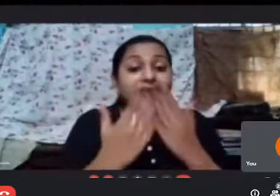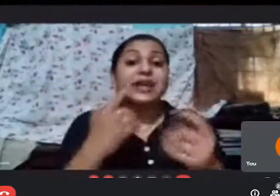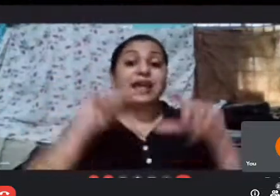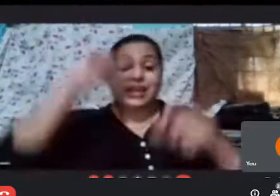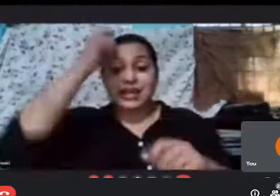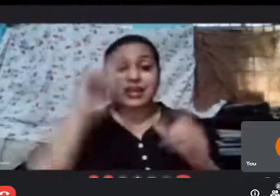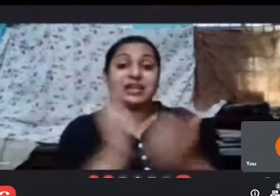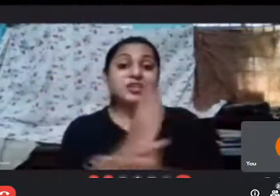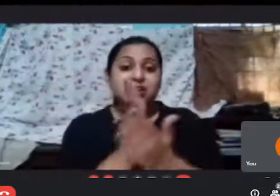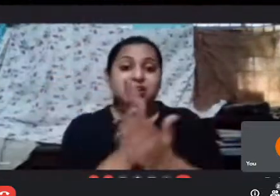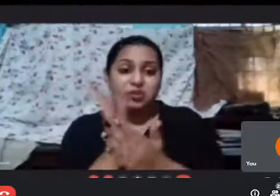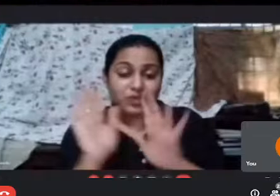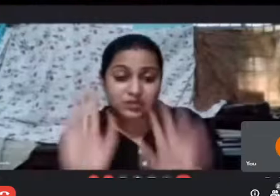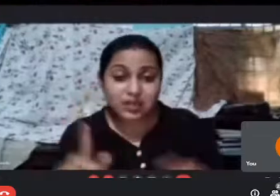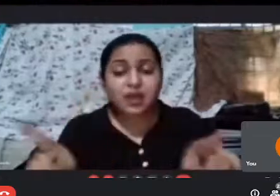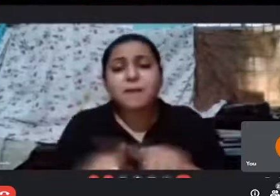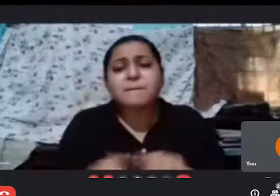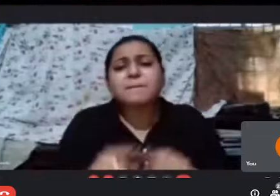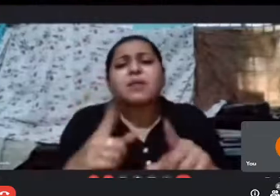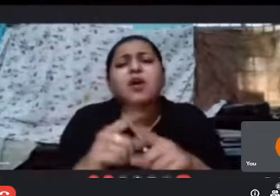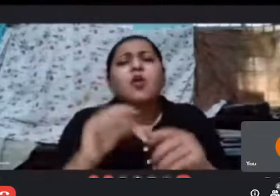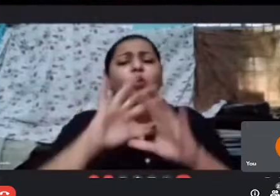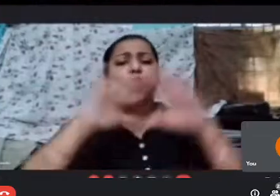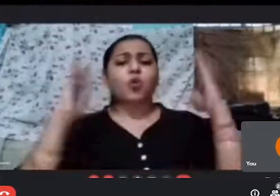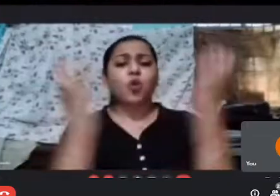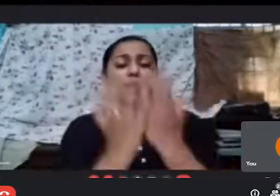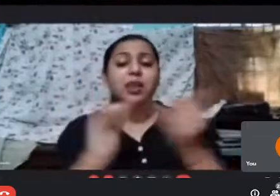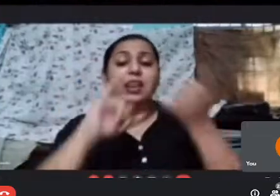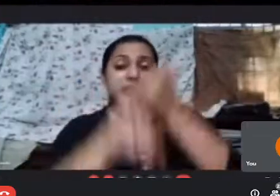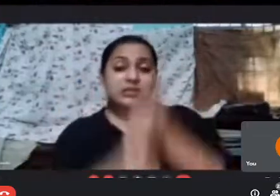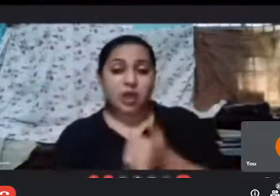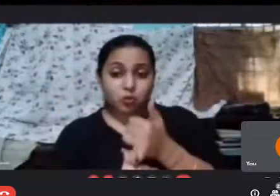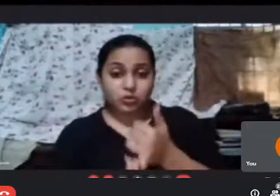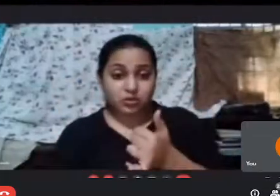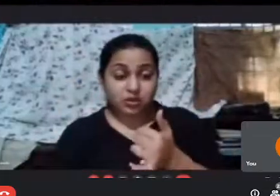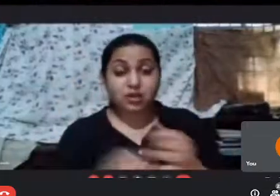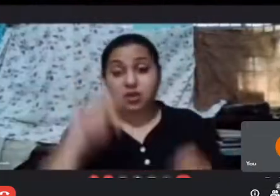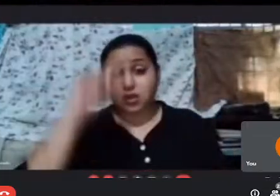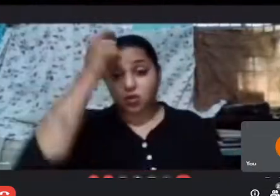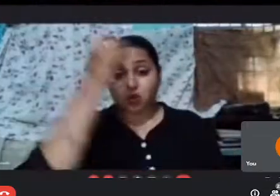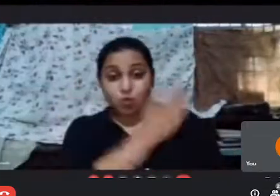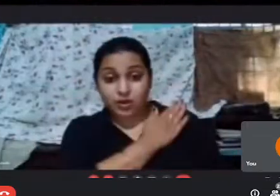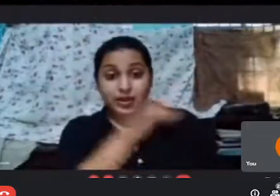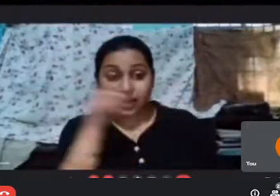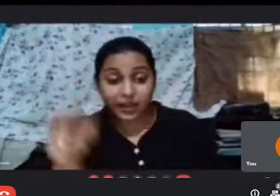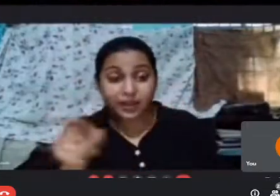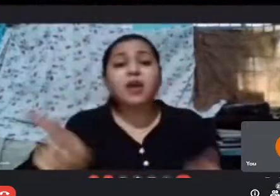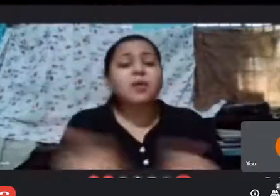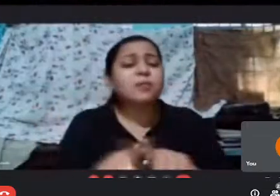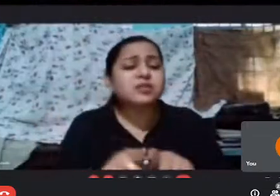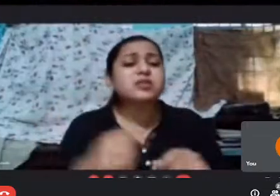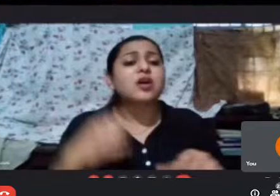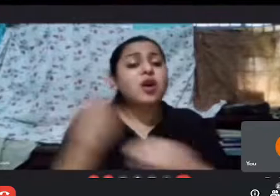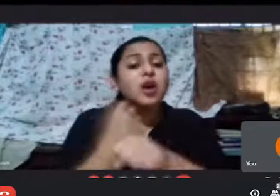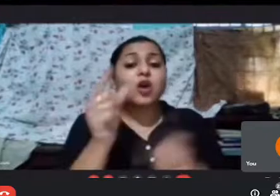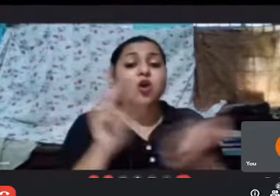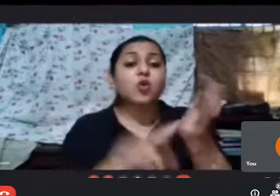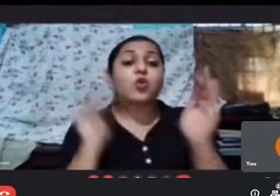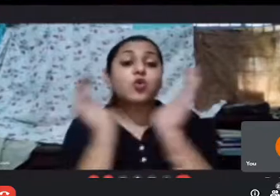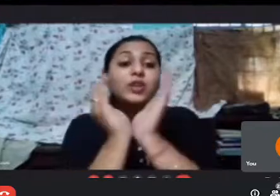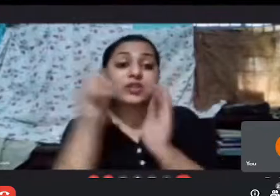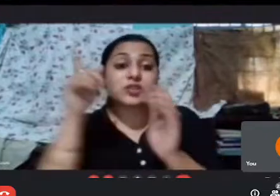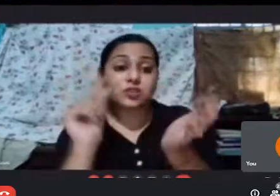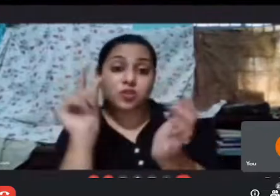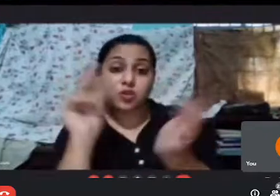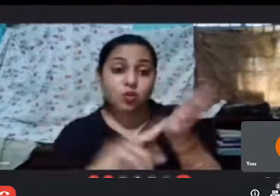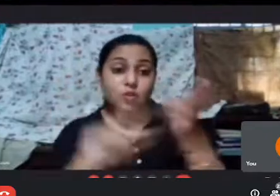countries of the global south. Ulrike has worked as a consultant for the UNESCO's World Atlas of the World